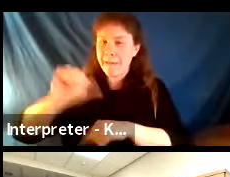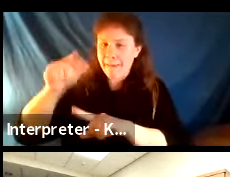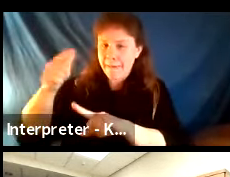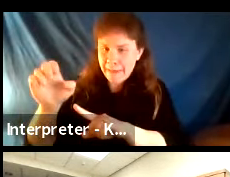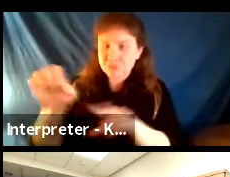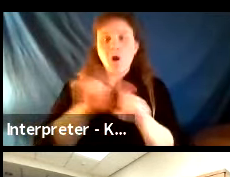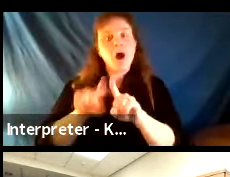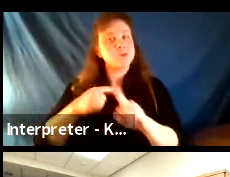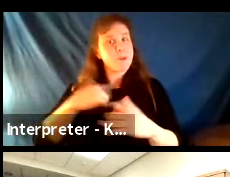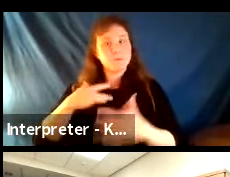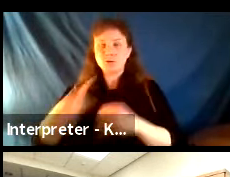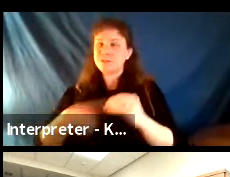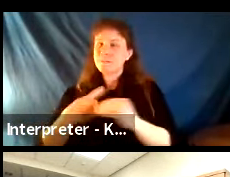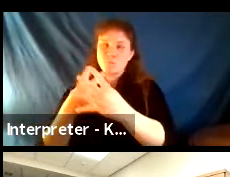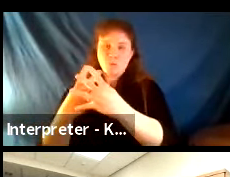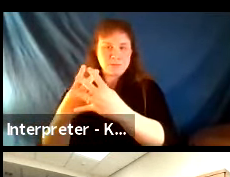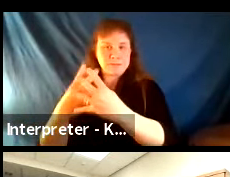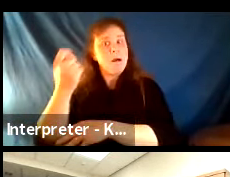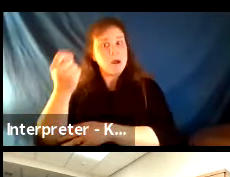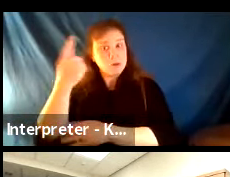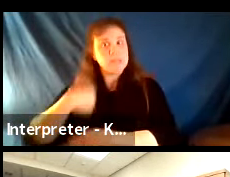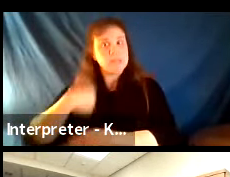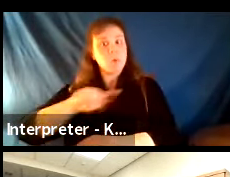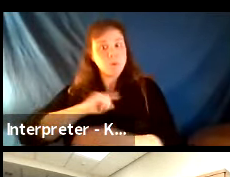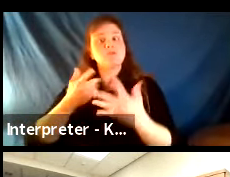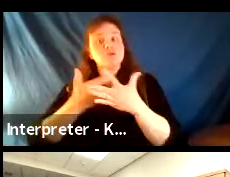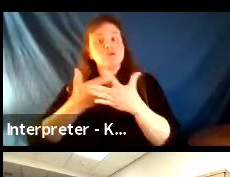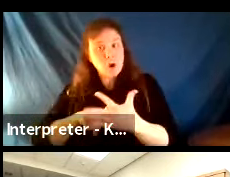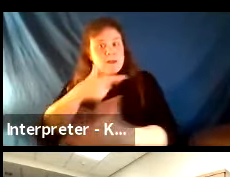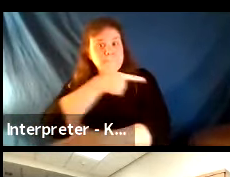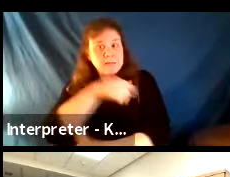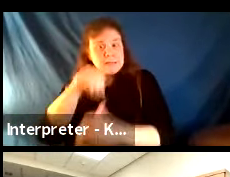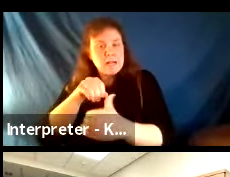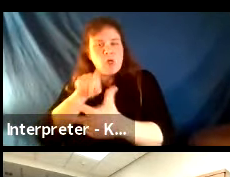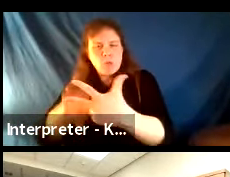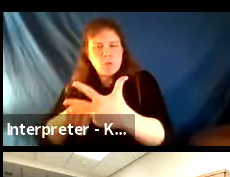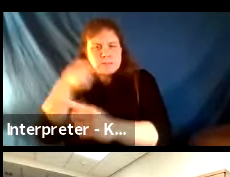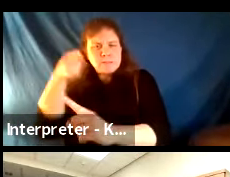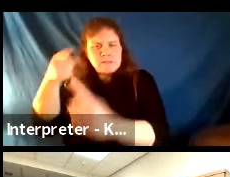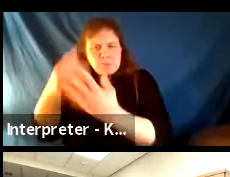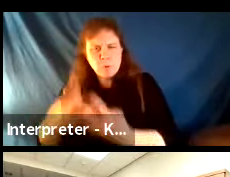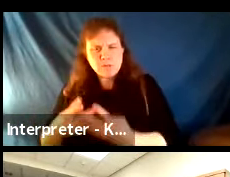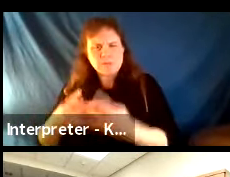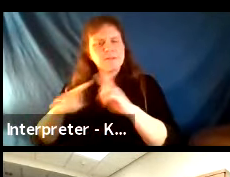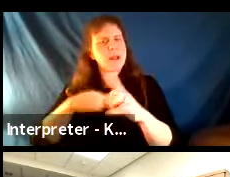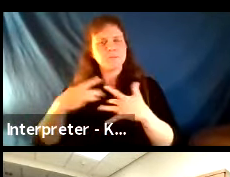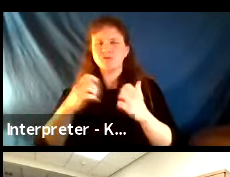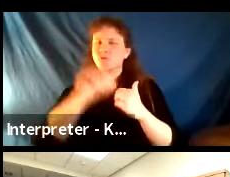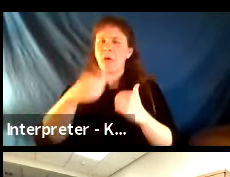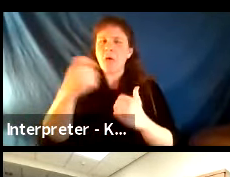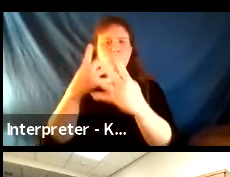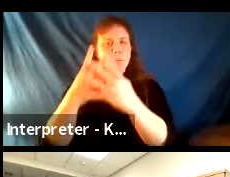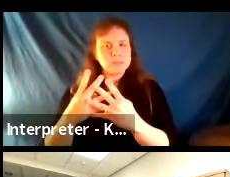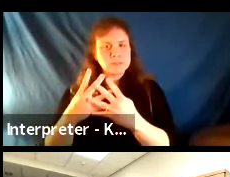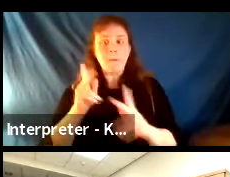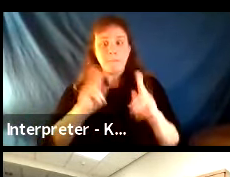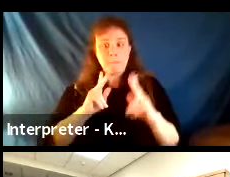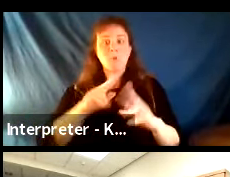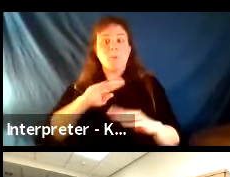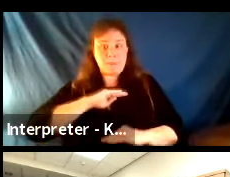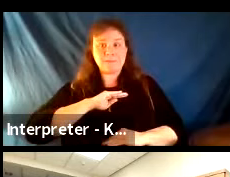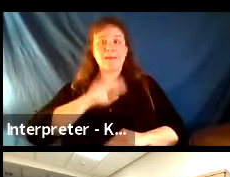very concerned about the remaining prisons. And I had a question that I had submitted after the last meeting asking whether people who meet the age criteria who are